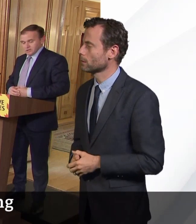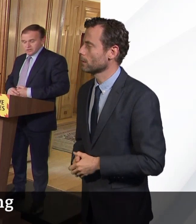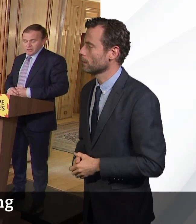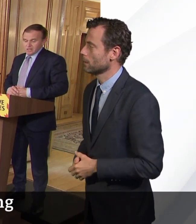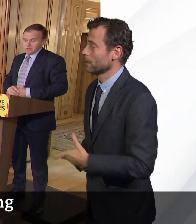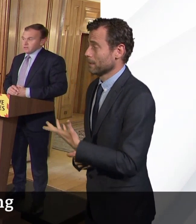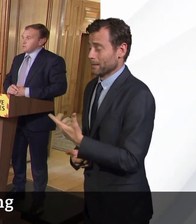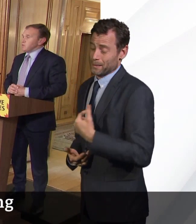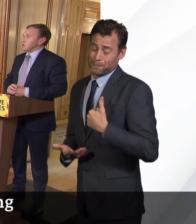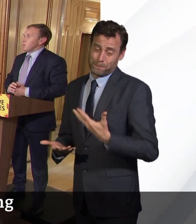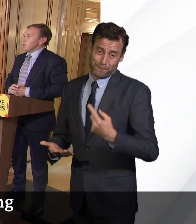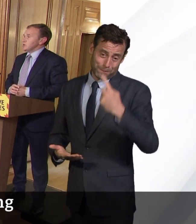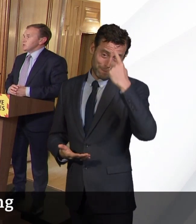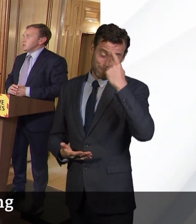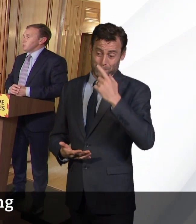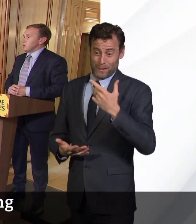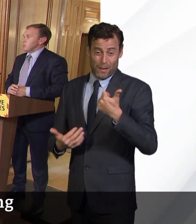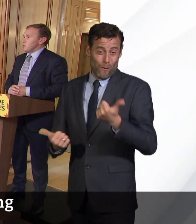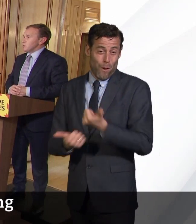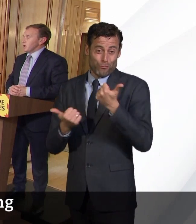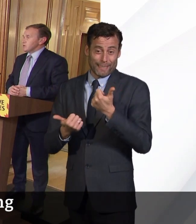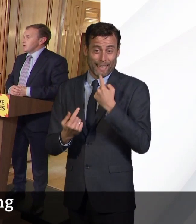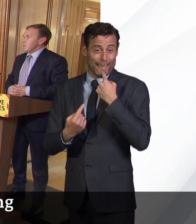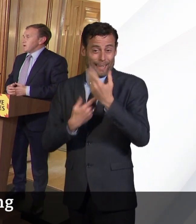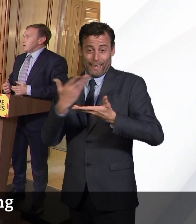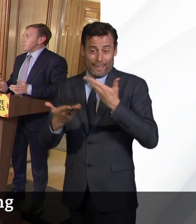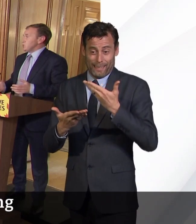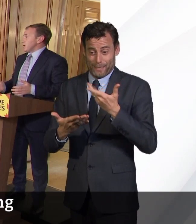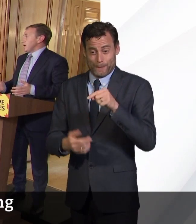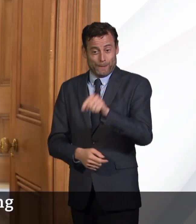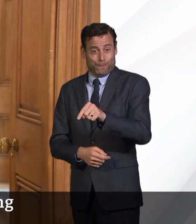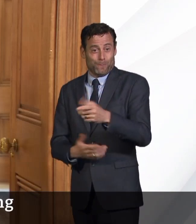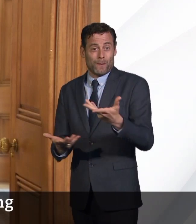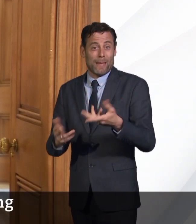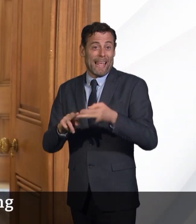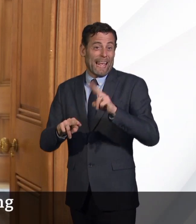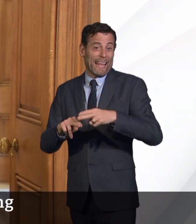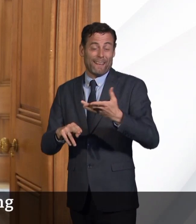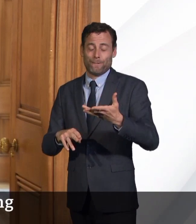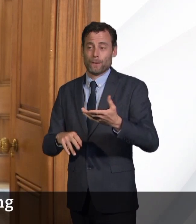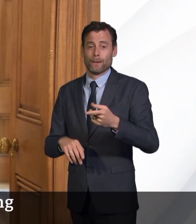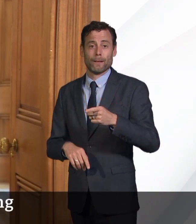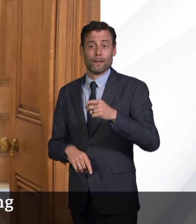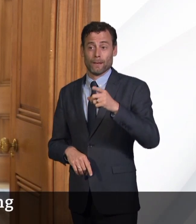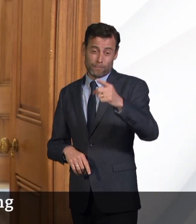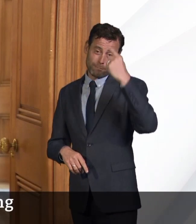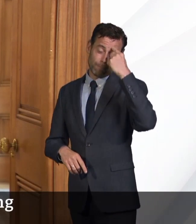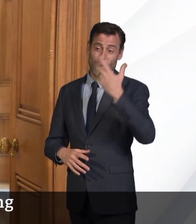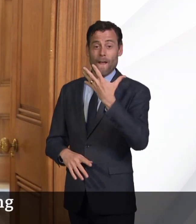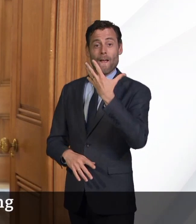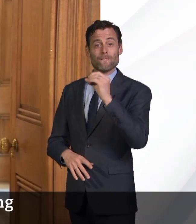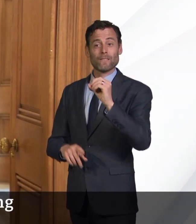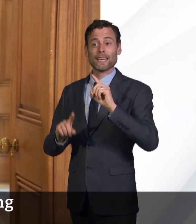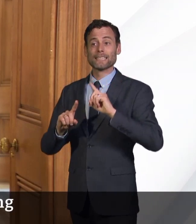I may ask Stephen to come in on this point in a moment, but if you have, as we do, 50 different sites that are